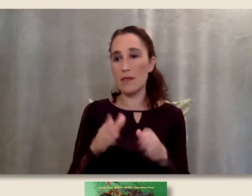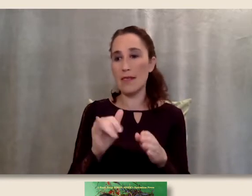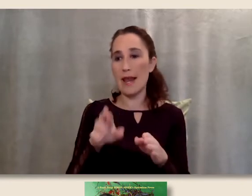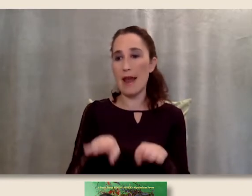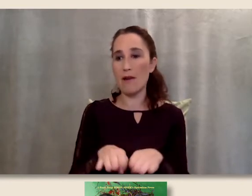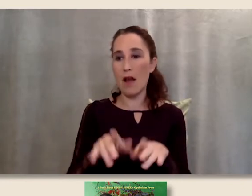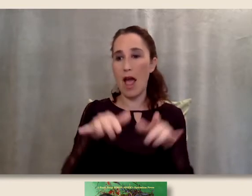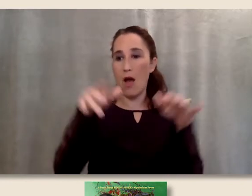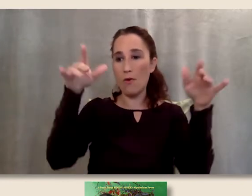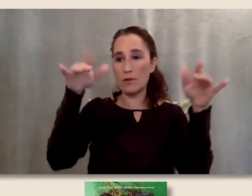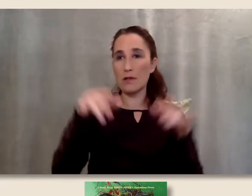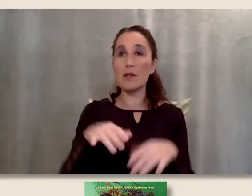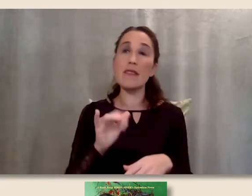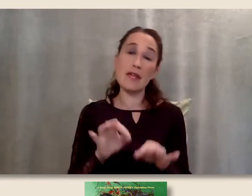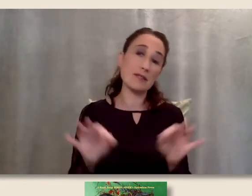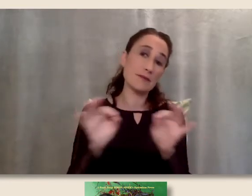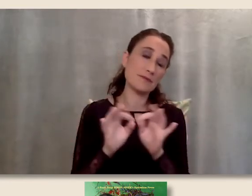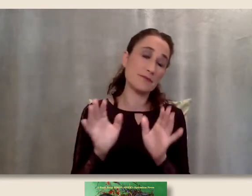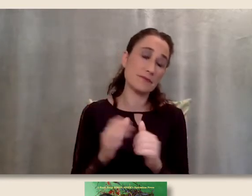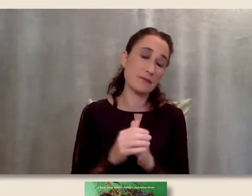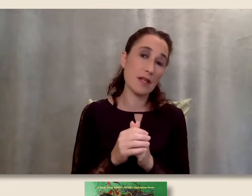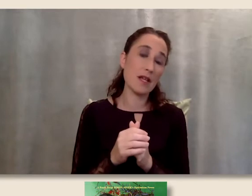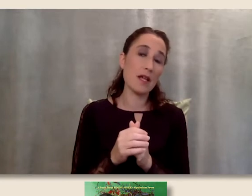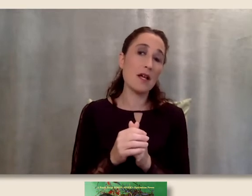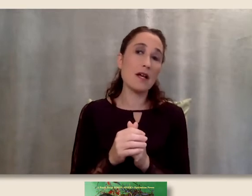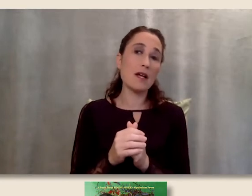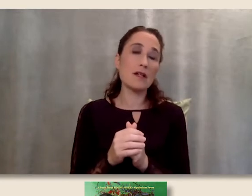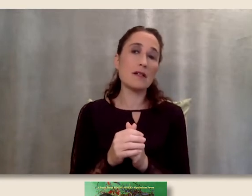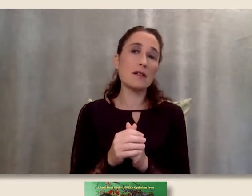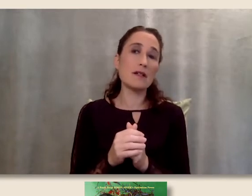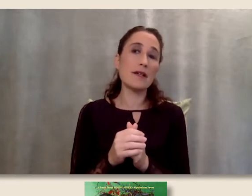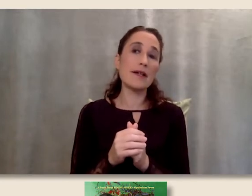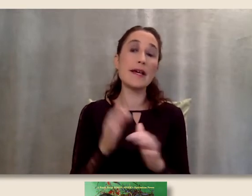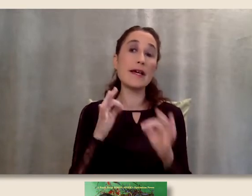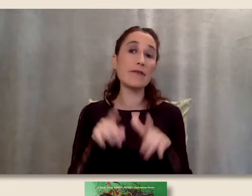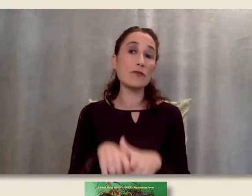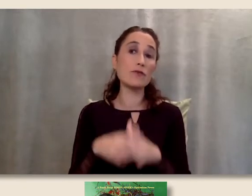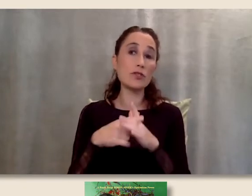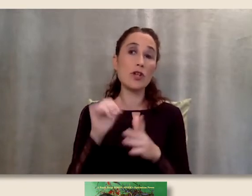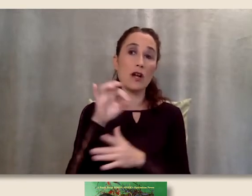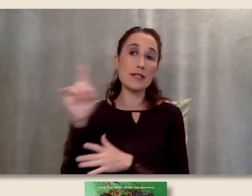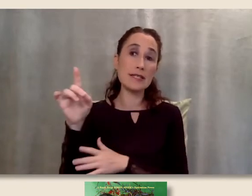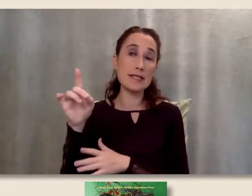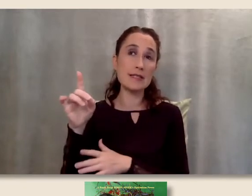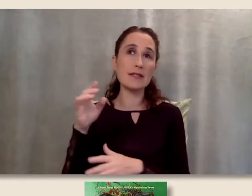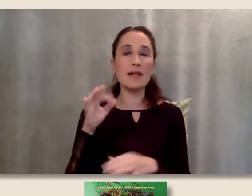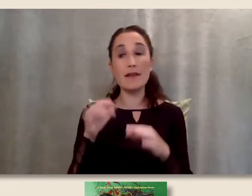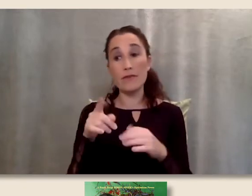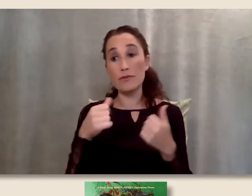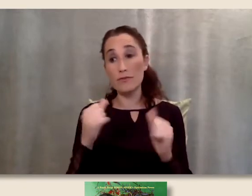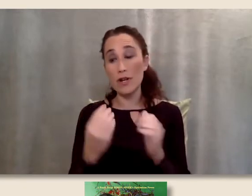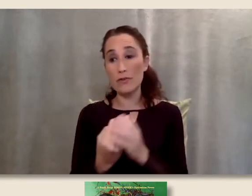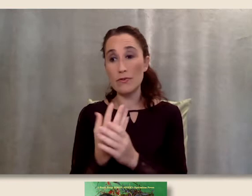in, which is important because one of the critical things that happens when you start seeds, especially if you're trying to grow